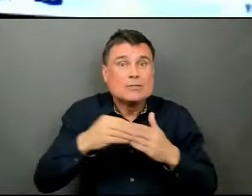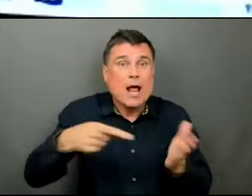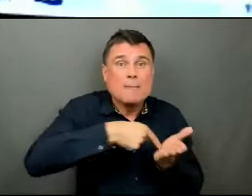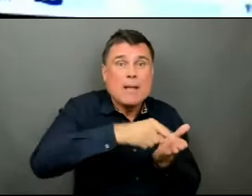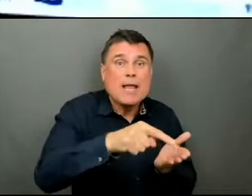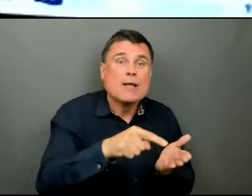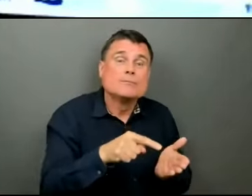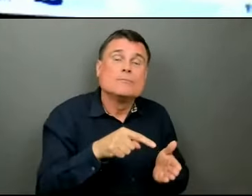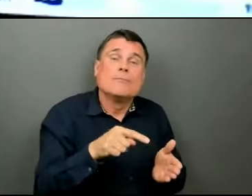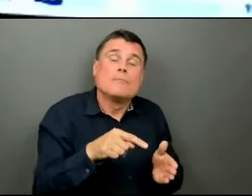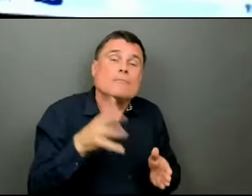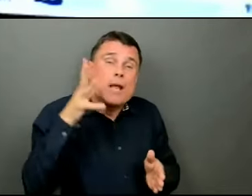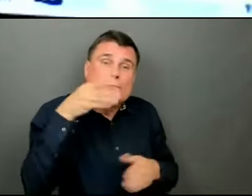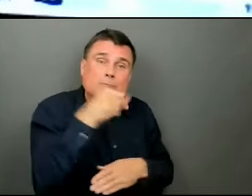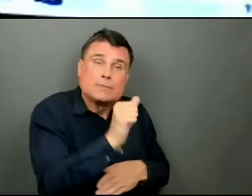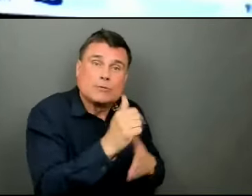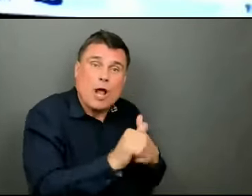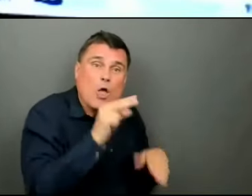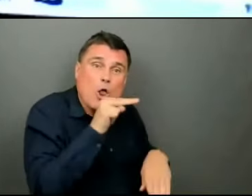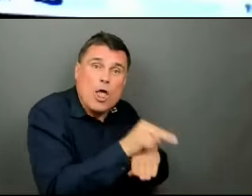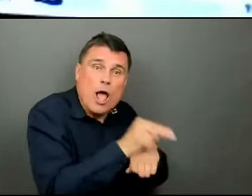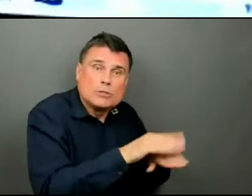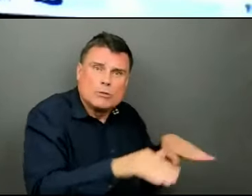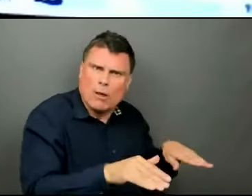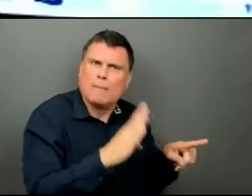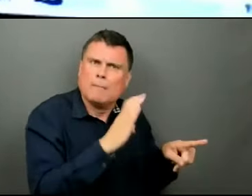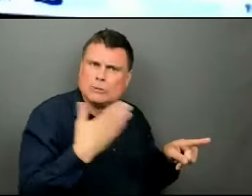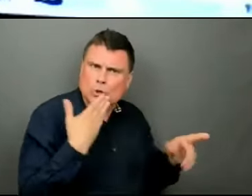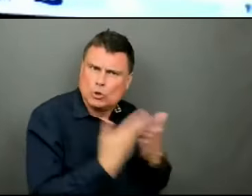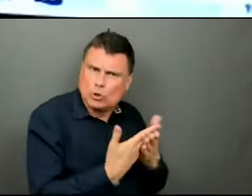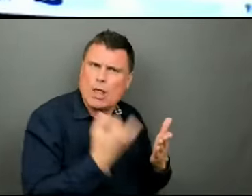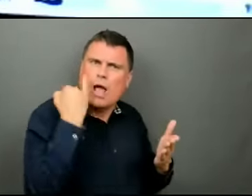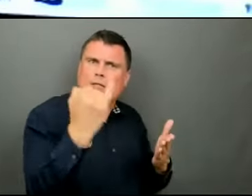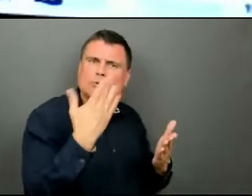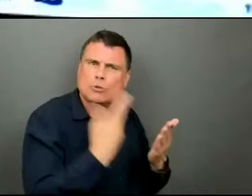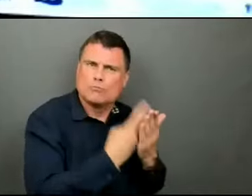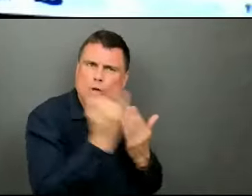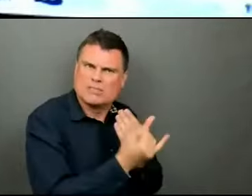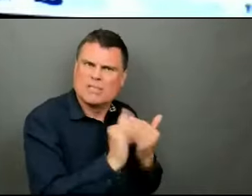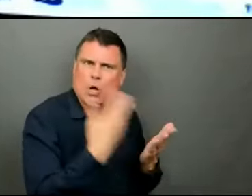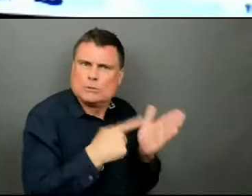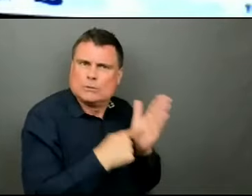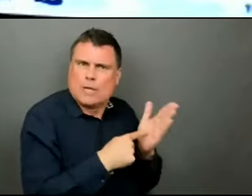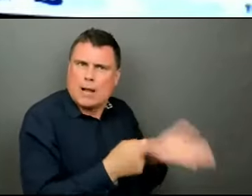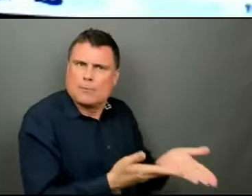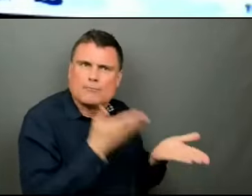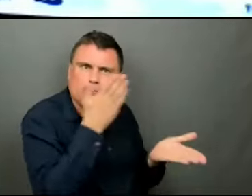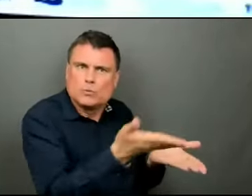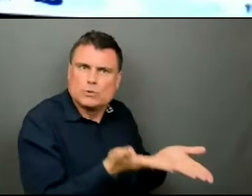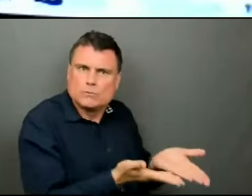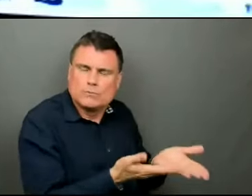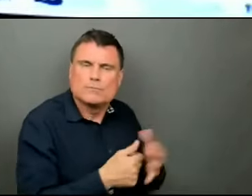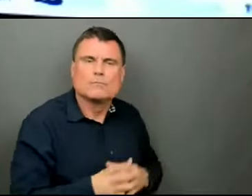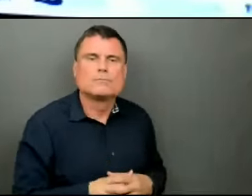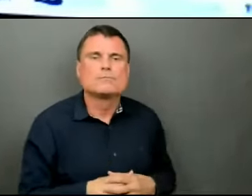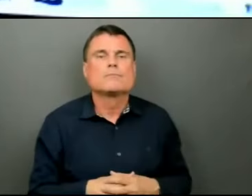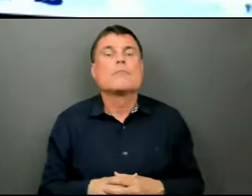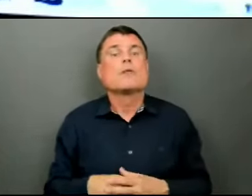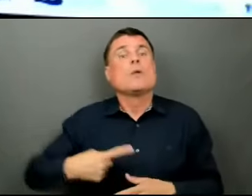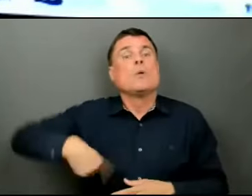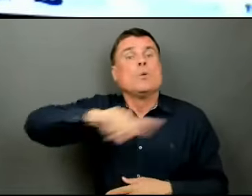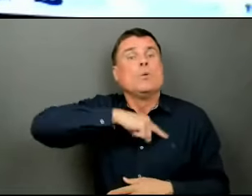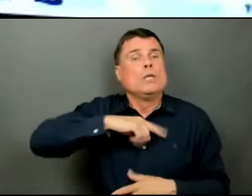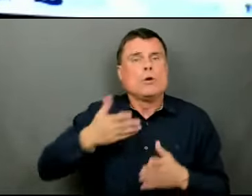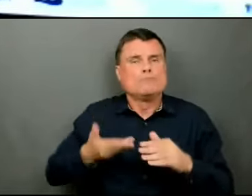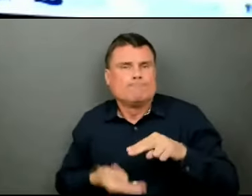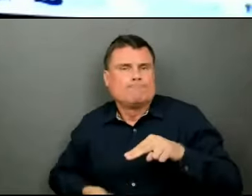first provinces to indicate your interest. We've extended the wage subsidy, rent subsidy, and lockdown support through the